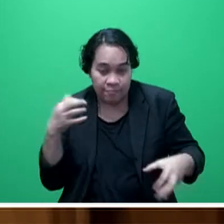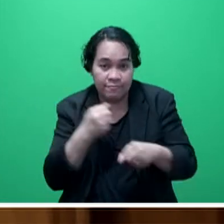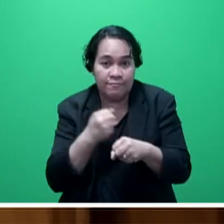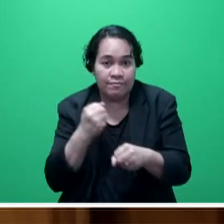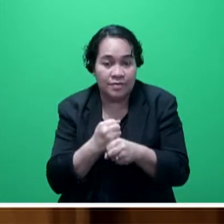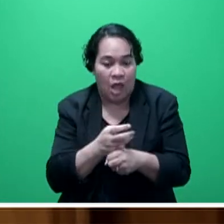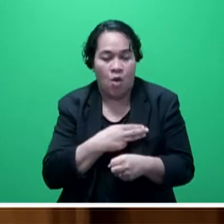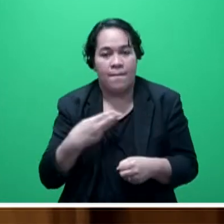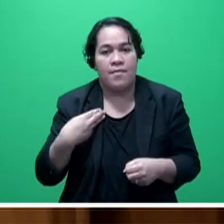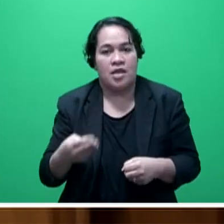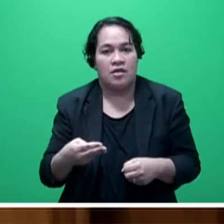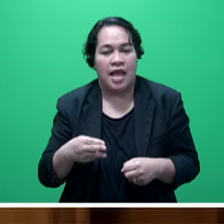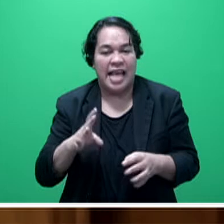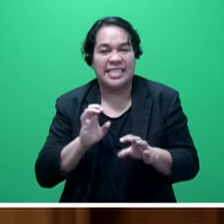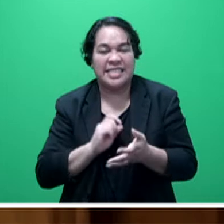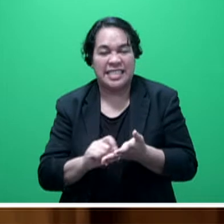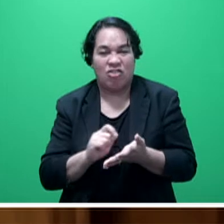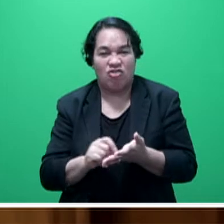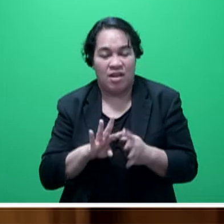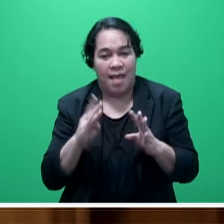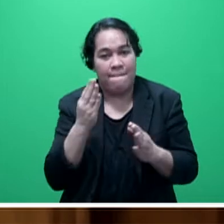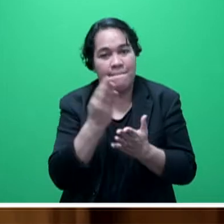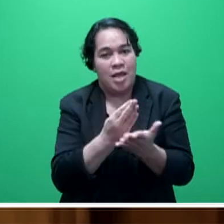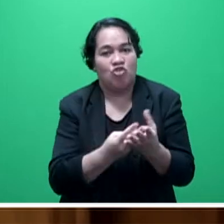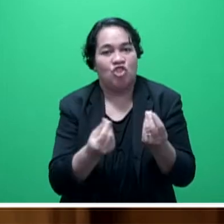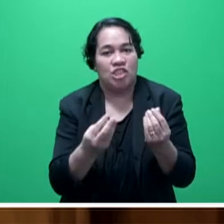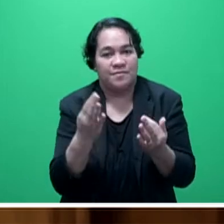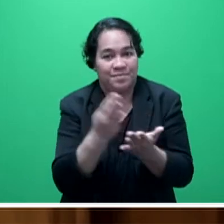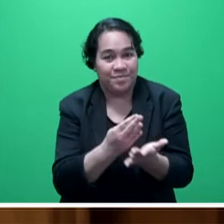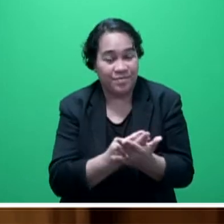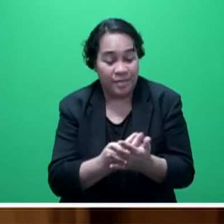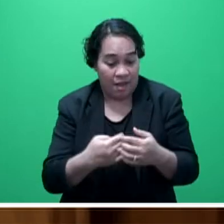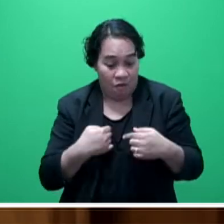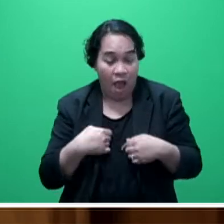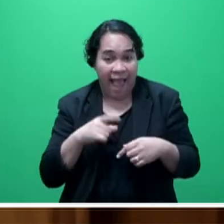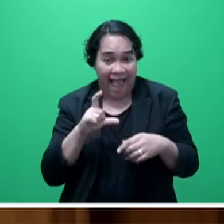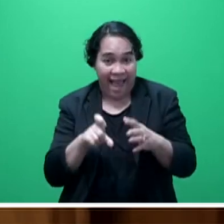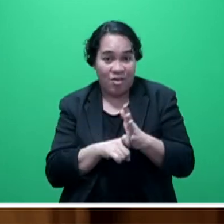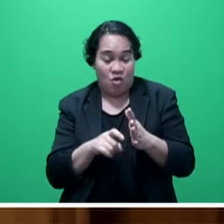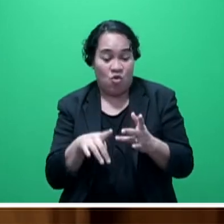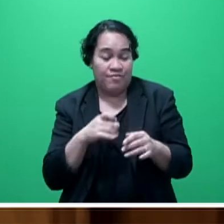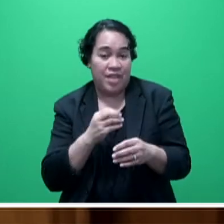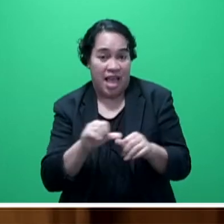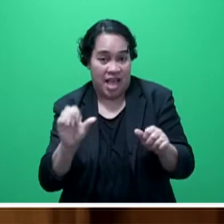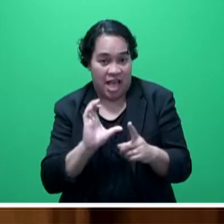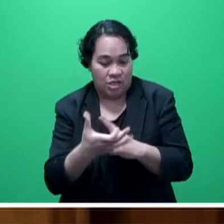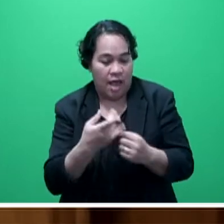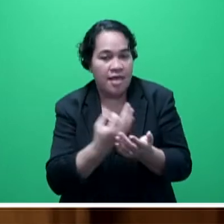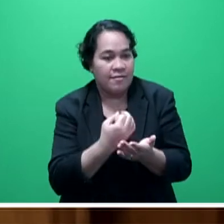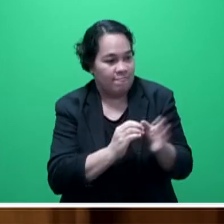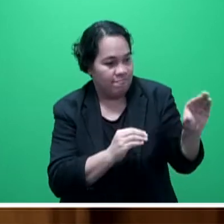ministerial secretarial budget. For aquaculture, there is an allocation of $3.3